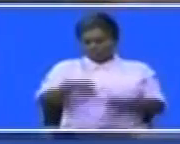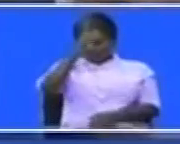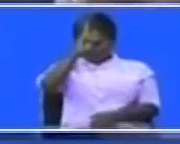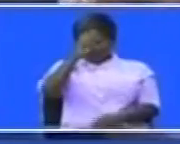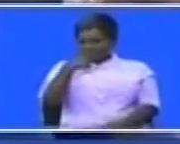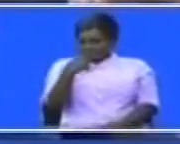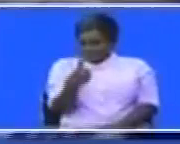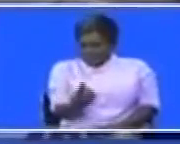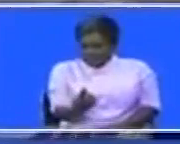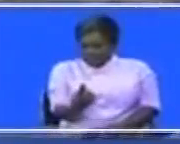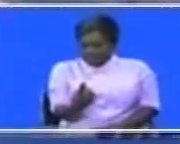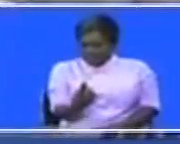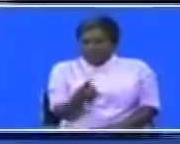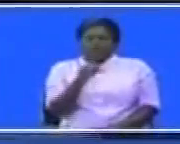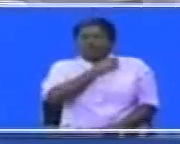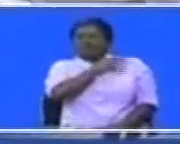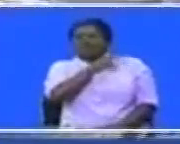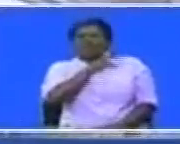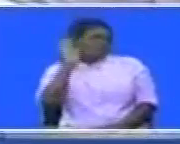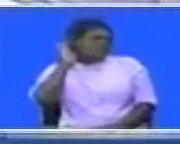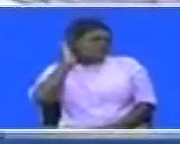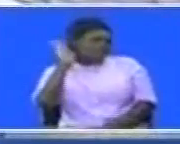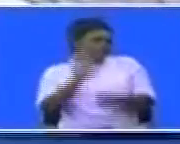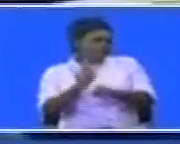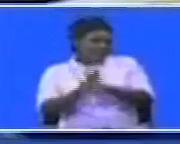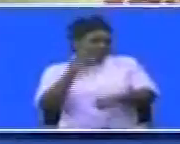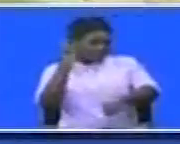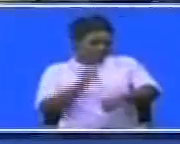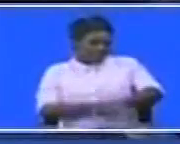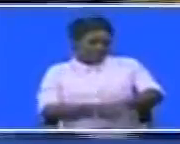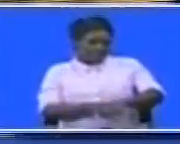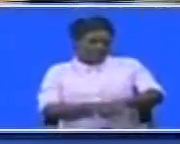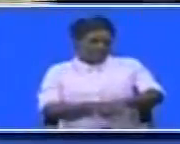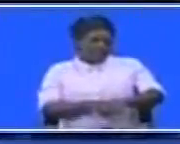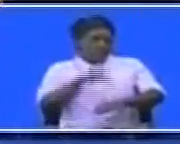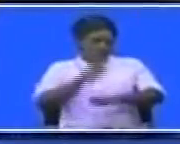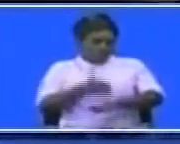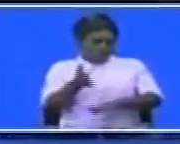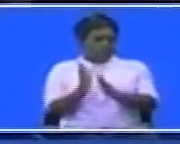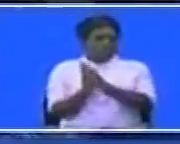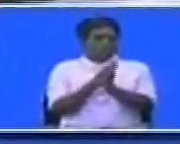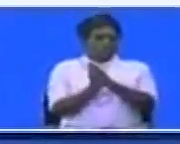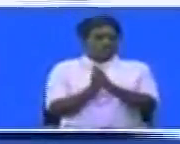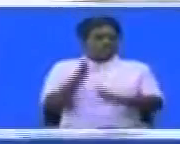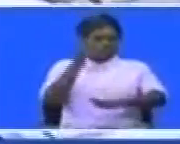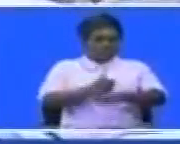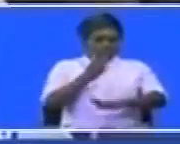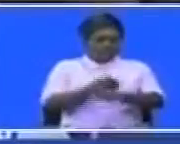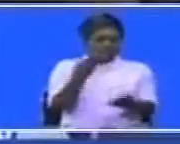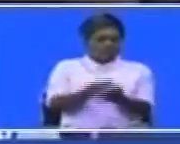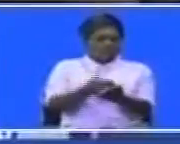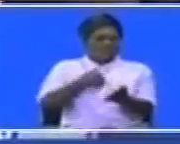Boynet amesema kuwa wamepata malalamishi mengi kutoka kwa Wakenya na hata miji ya Comoros kuhusu sakata hiyo ambayo imewaacha wengi na maswali si